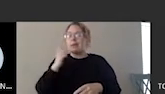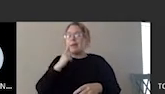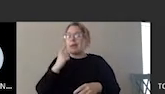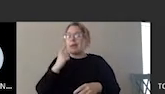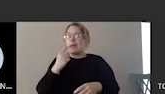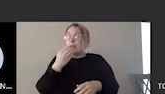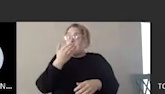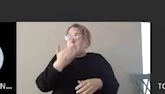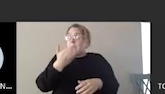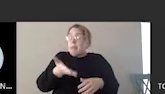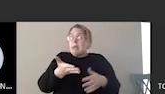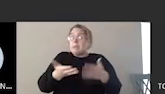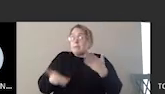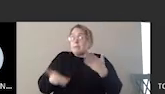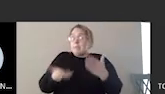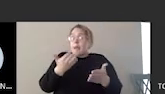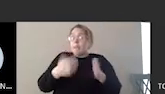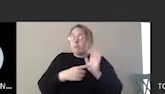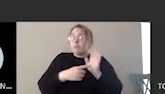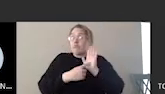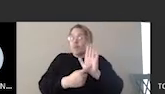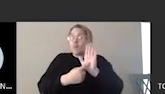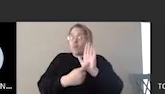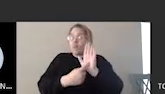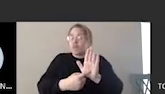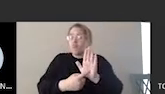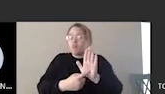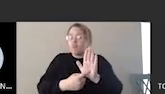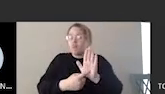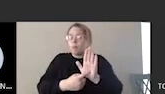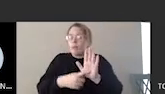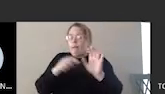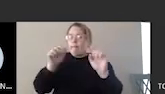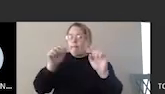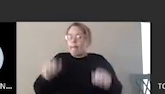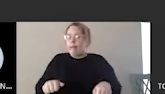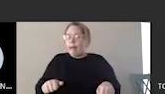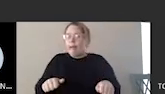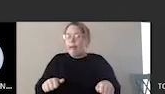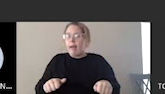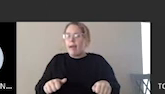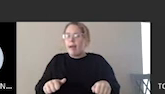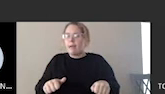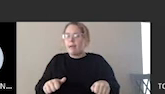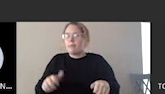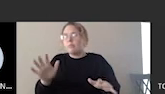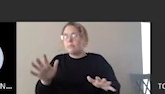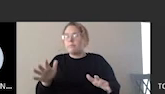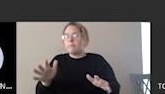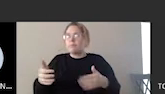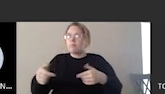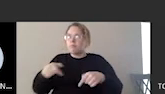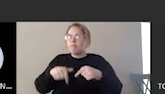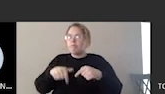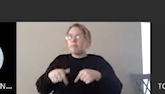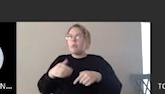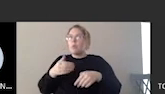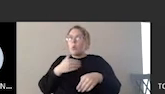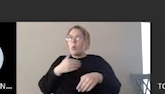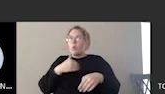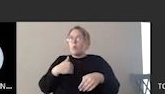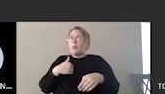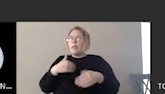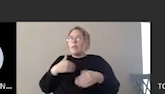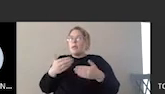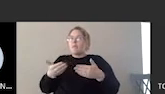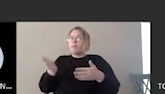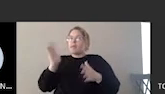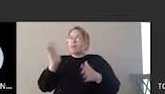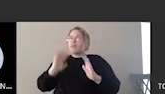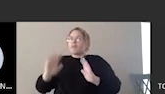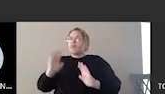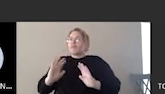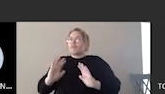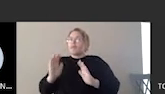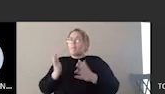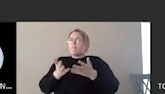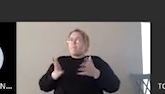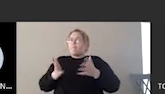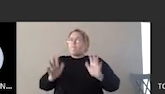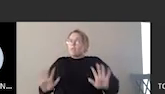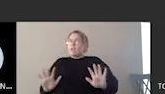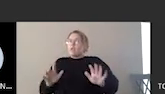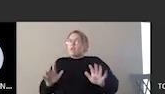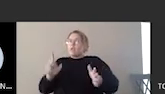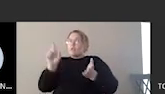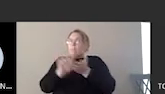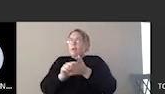of demonstrating that, where it could be we have pre-printed objects in different orientations and taken